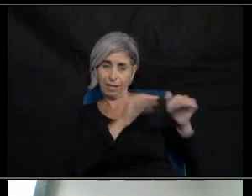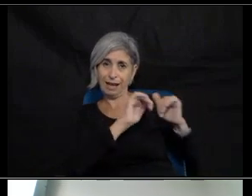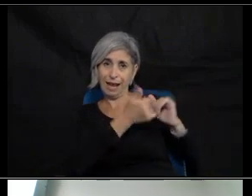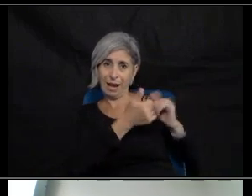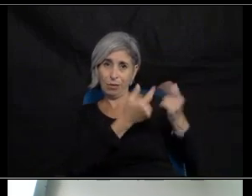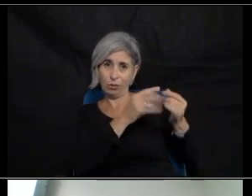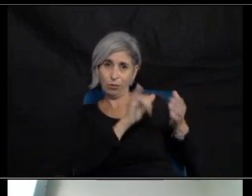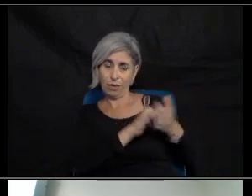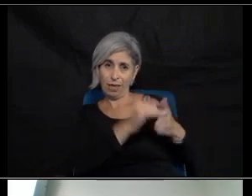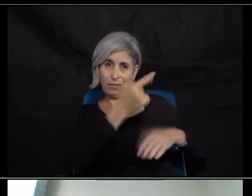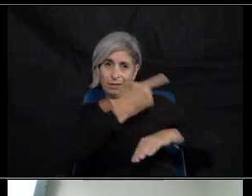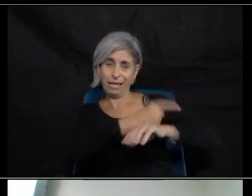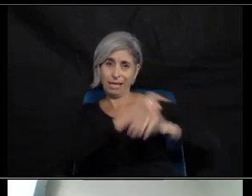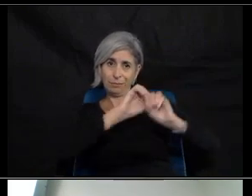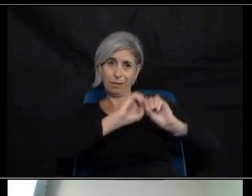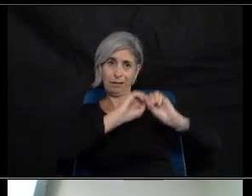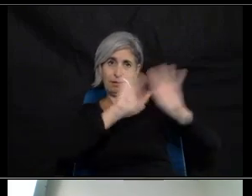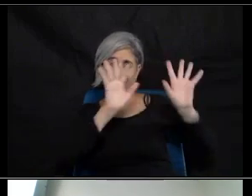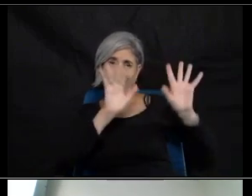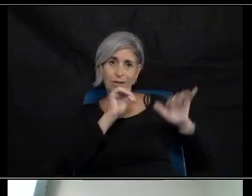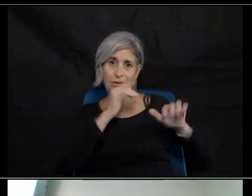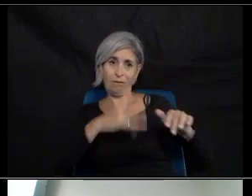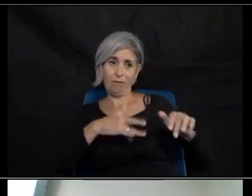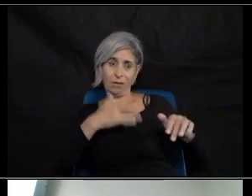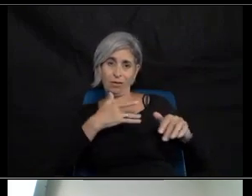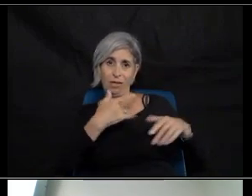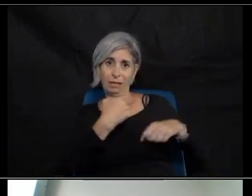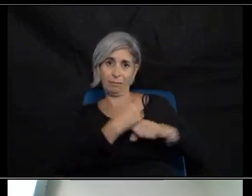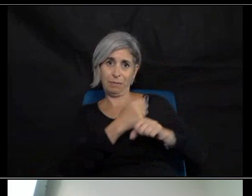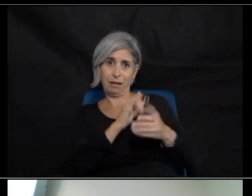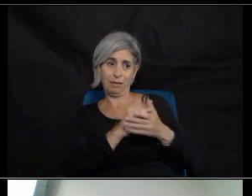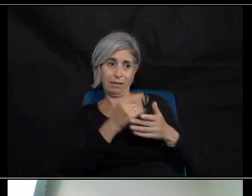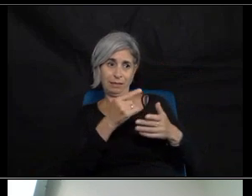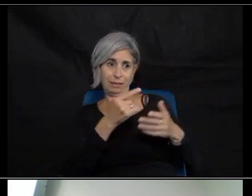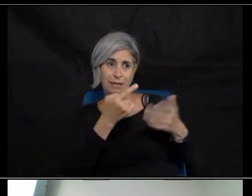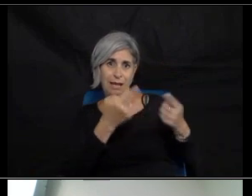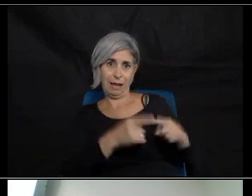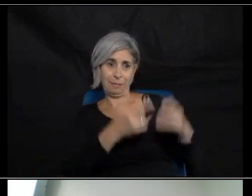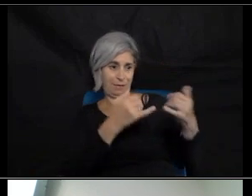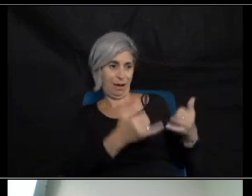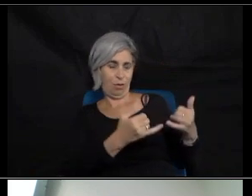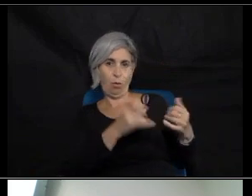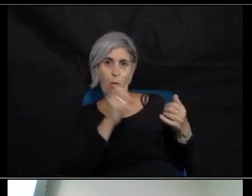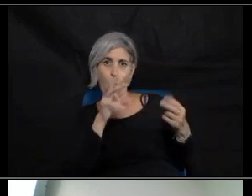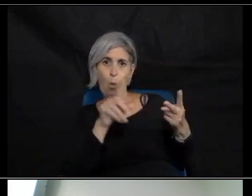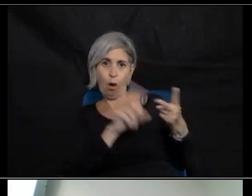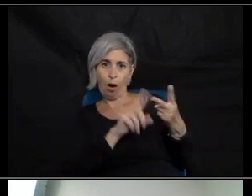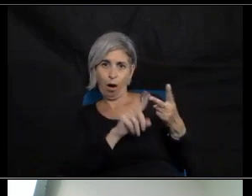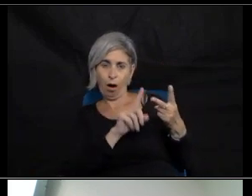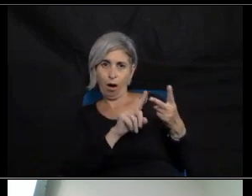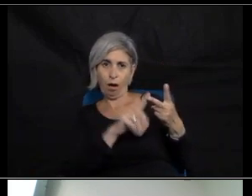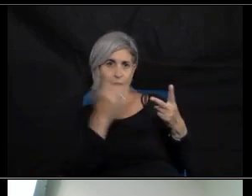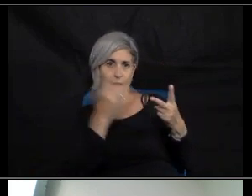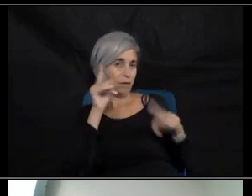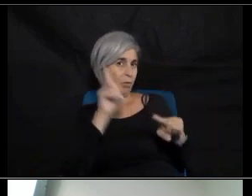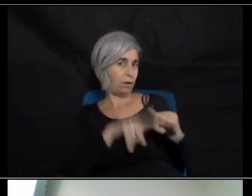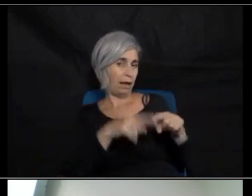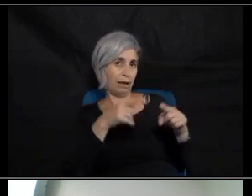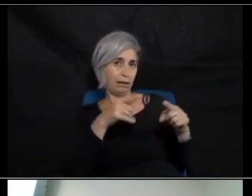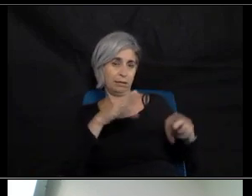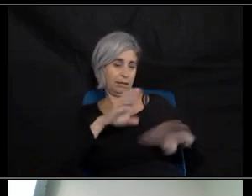to date it's been made clear that they do not feel they are capable of doing that as is. Or if they cannot fulfill the